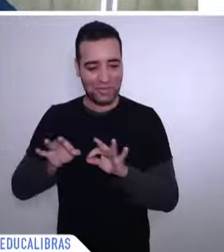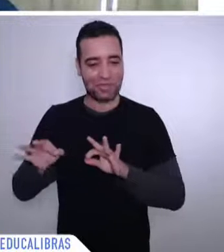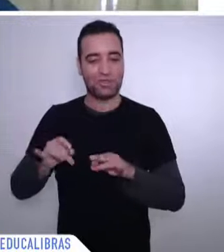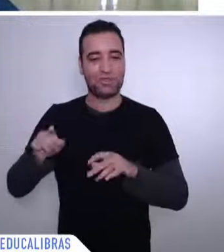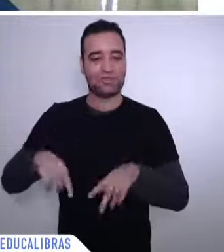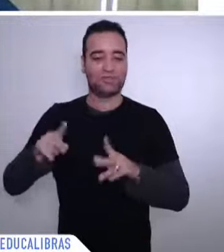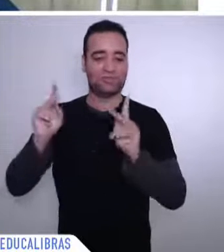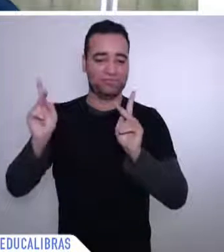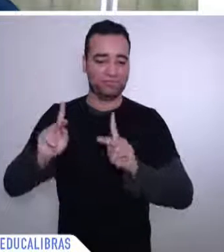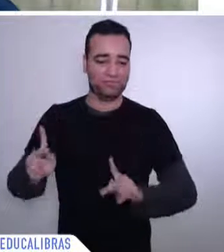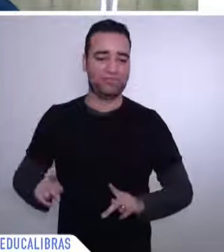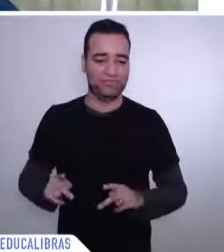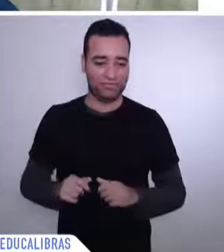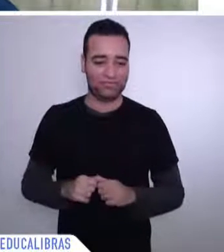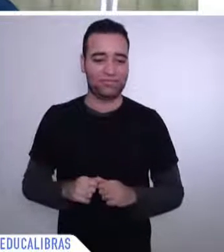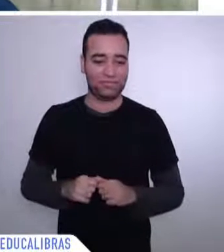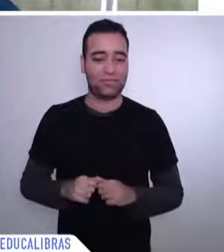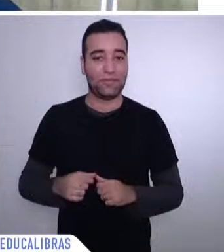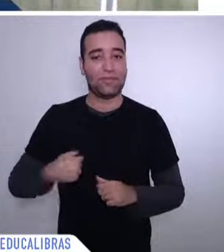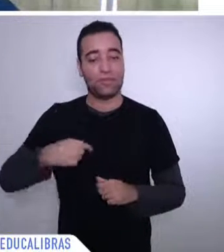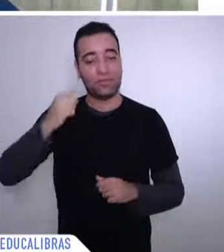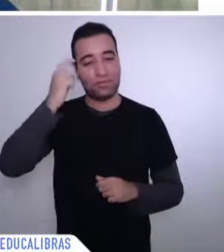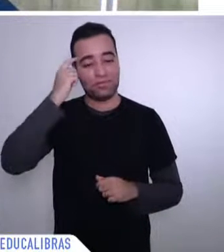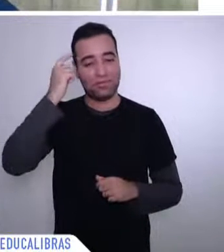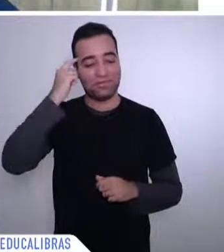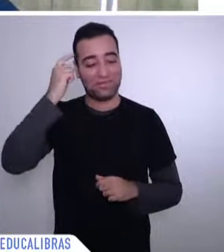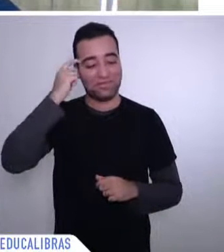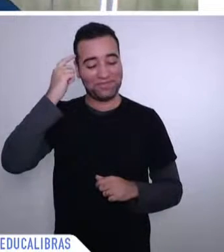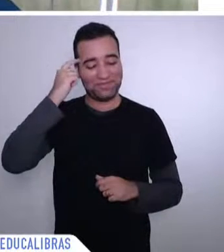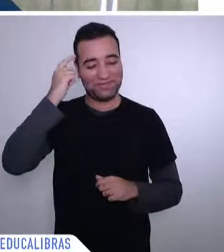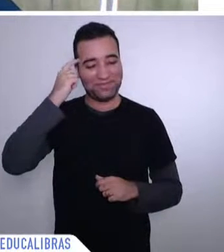And what is the project for our country?